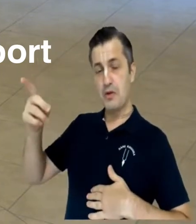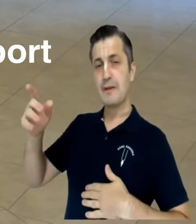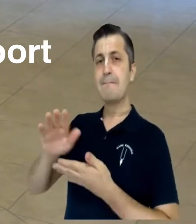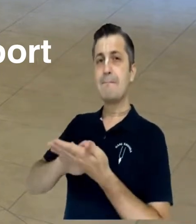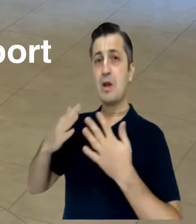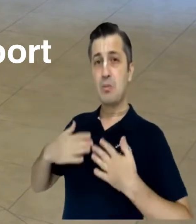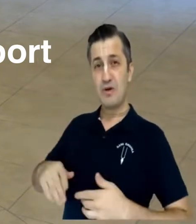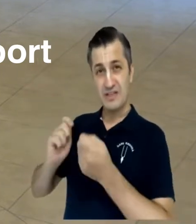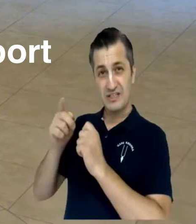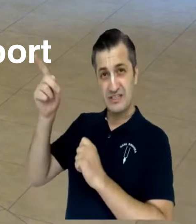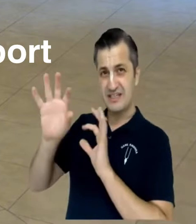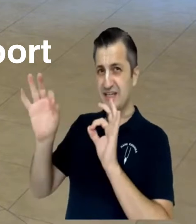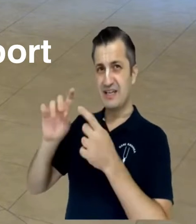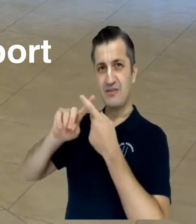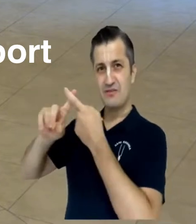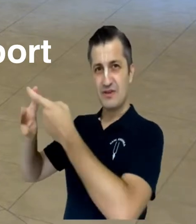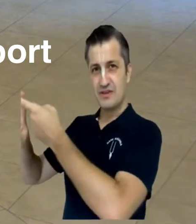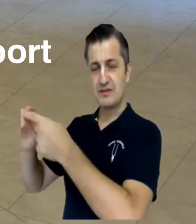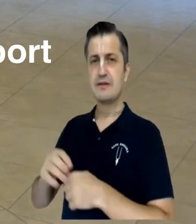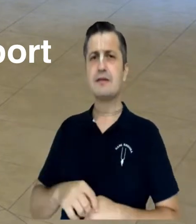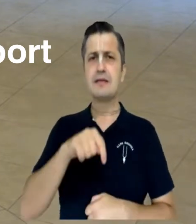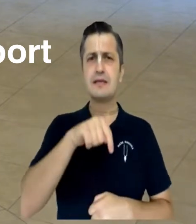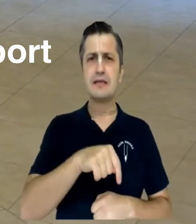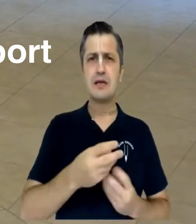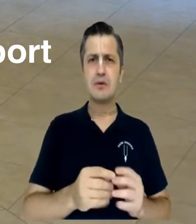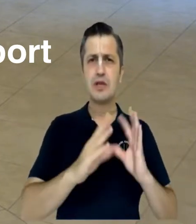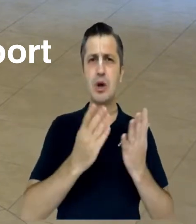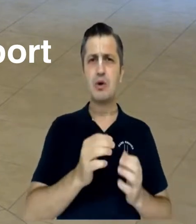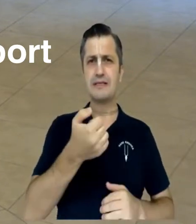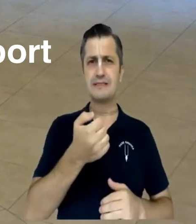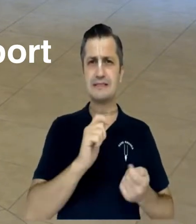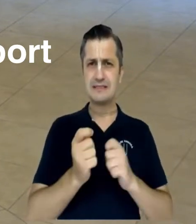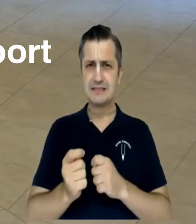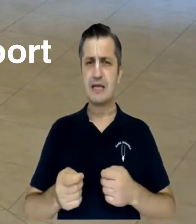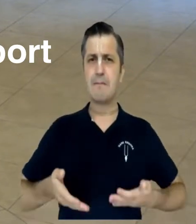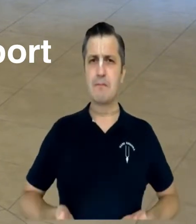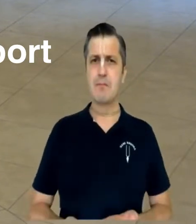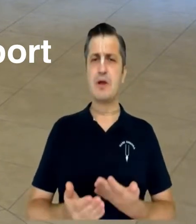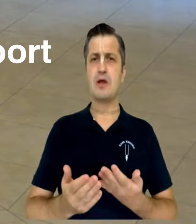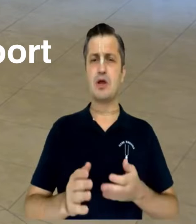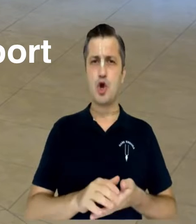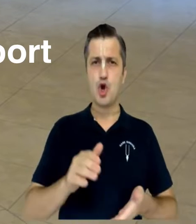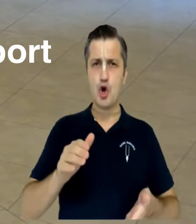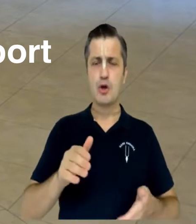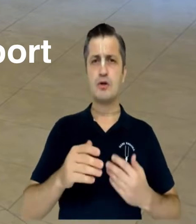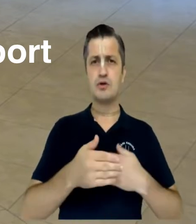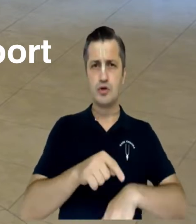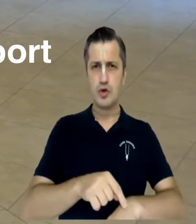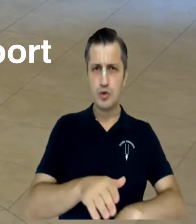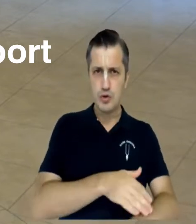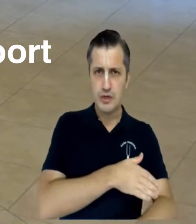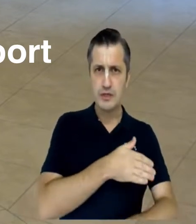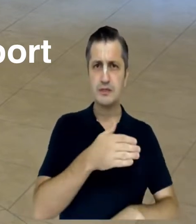entity undergoes 6 changes: birth, growth, duration, reproduction, then dwindling and